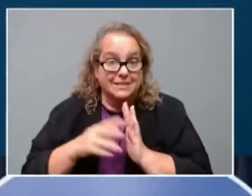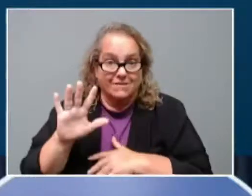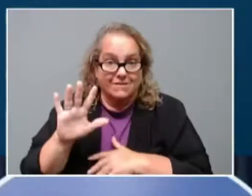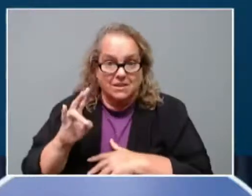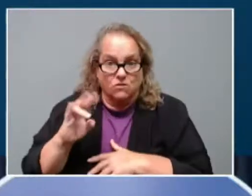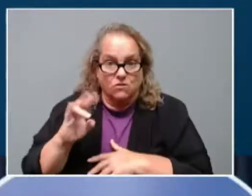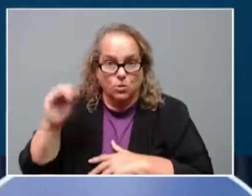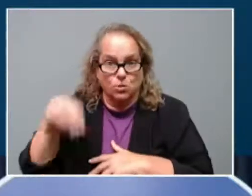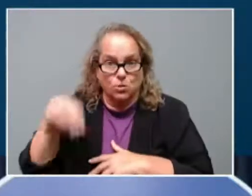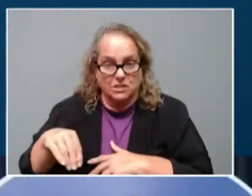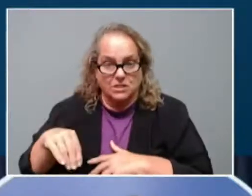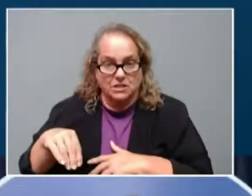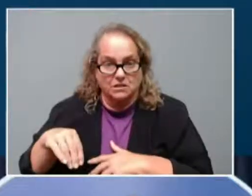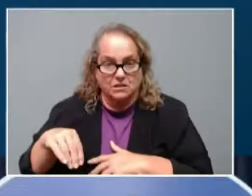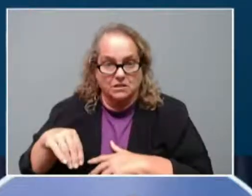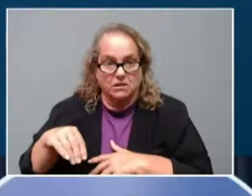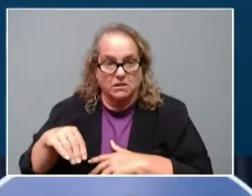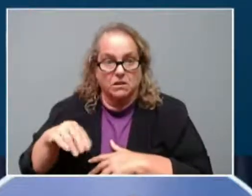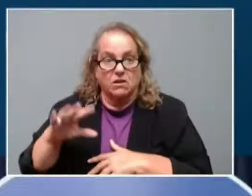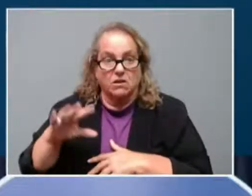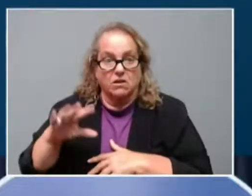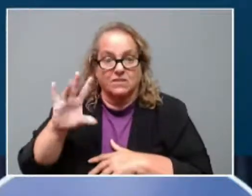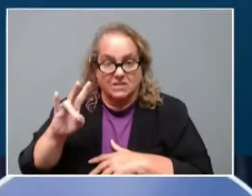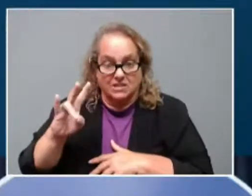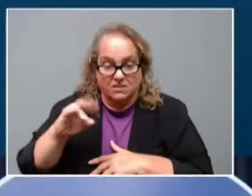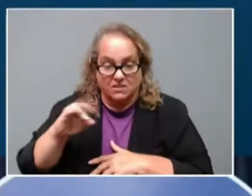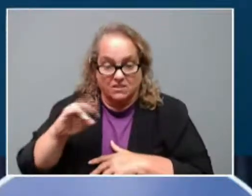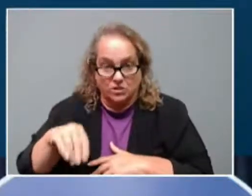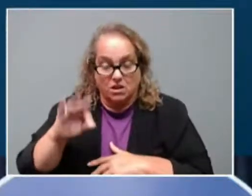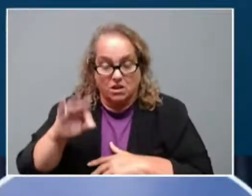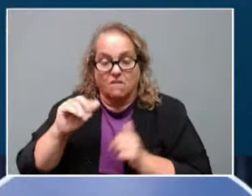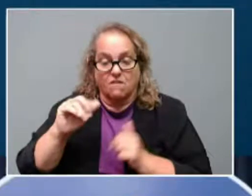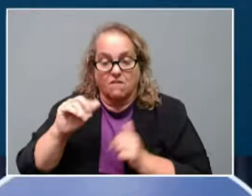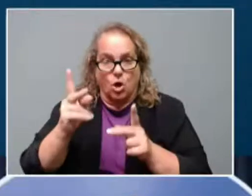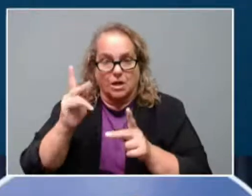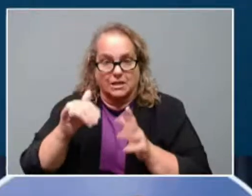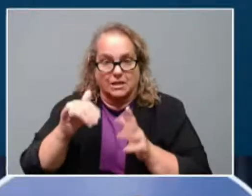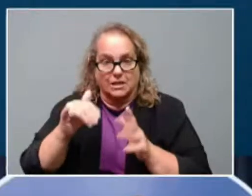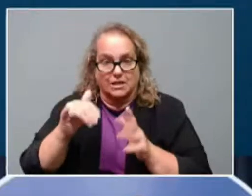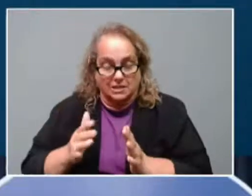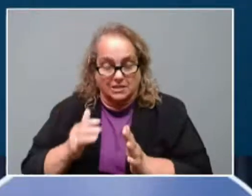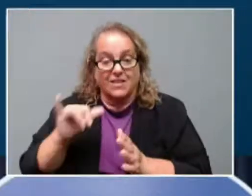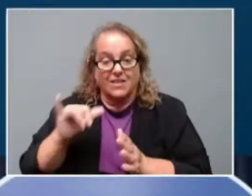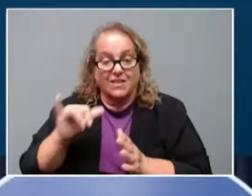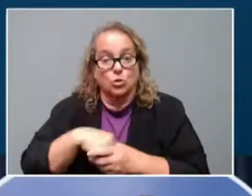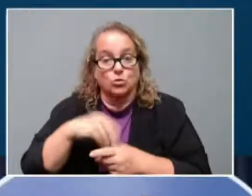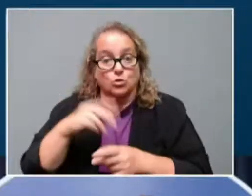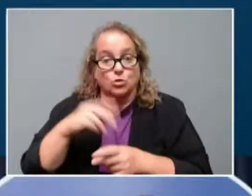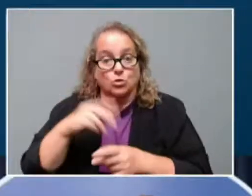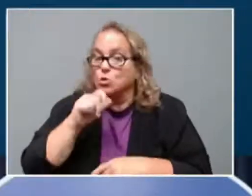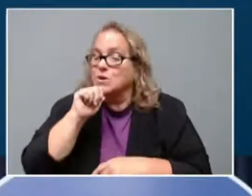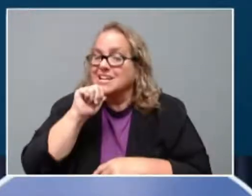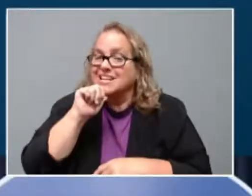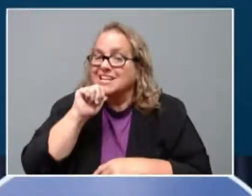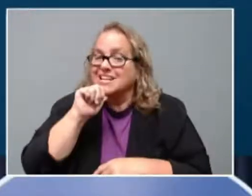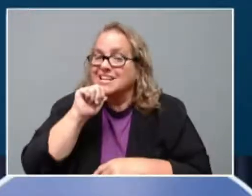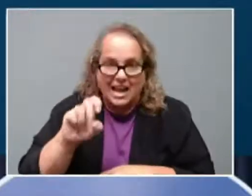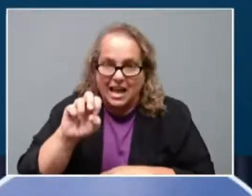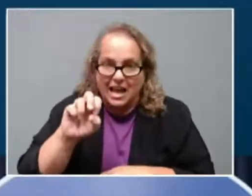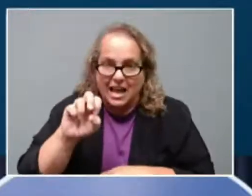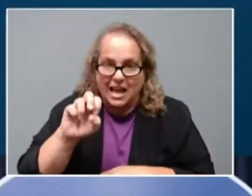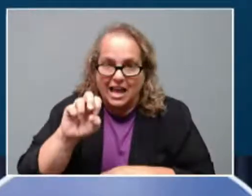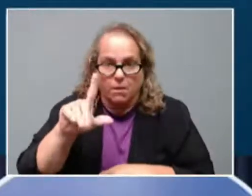been over 60, but 57% of all Kentuckians. And this includes people who are not eligible. So 57% of